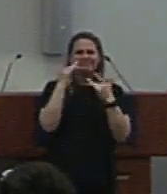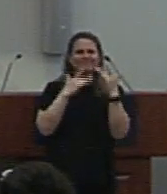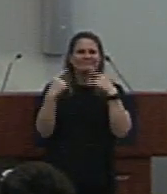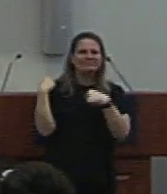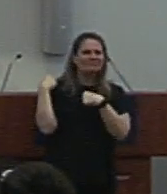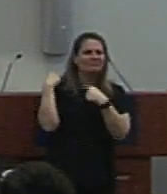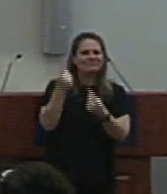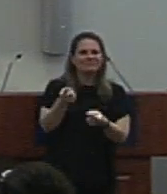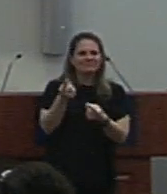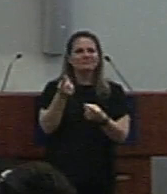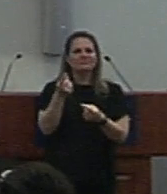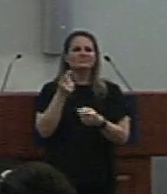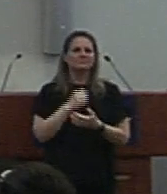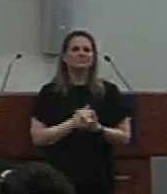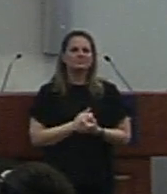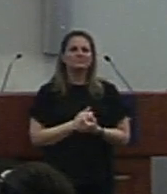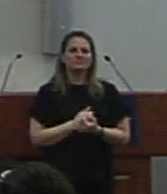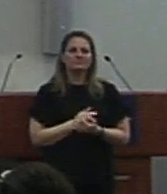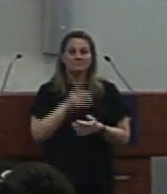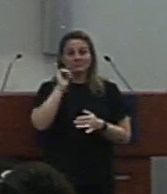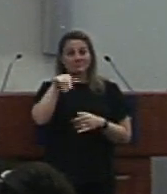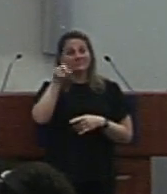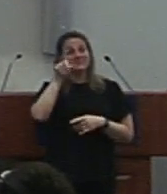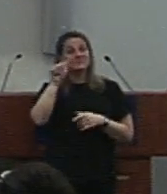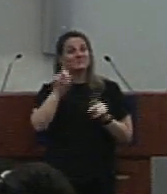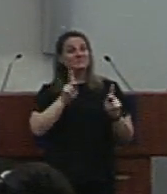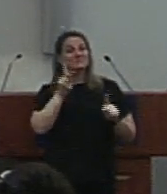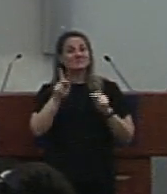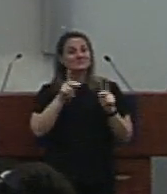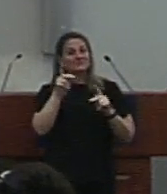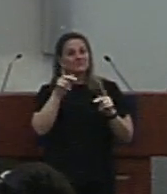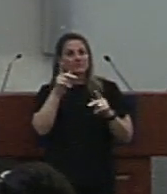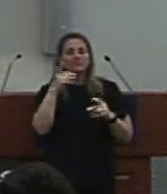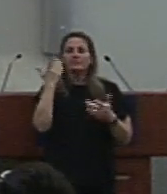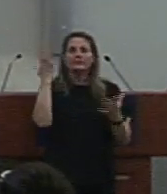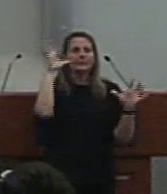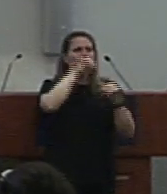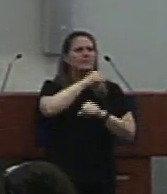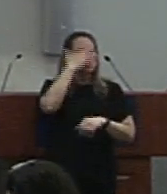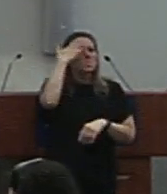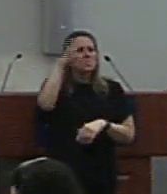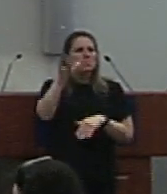full members of society. So we look forward to hearing from you today.